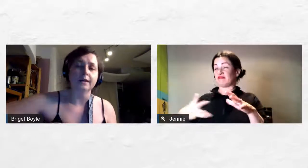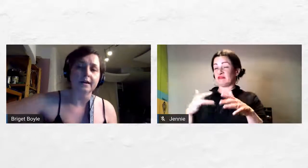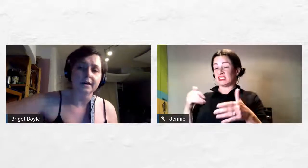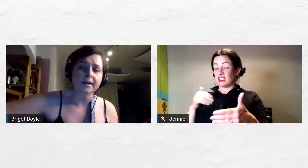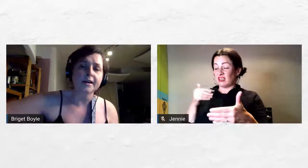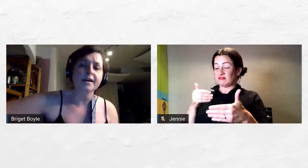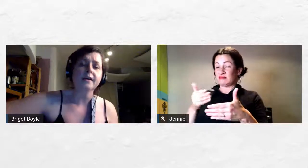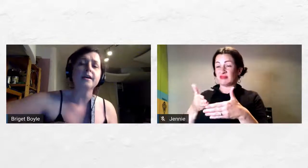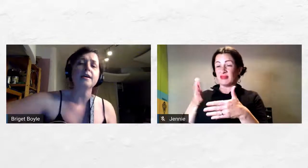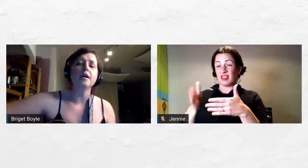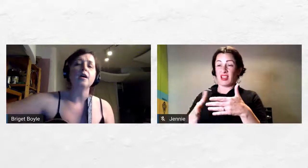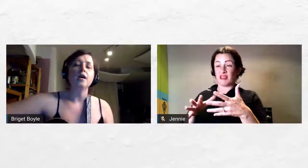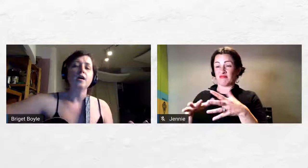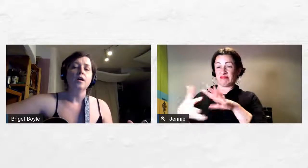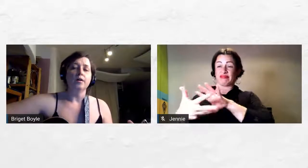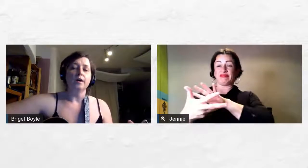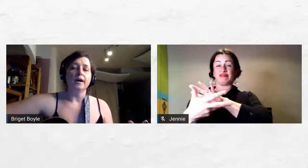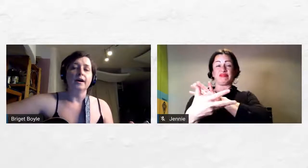Apocalypse, why